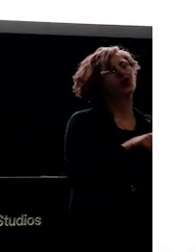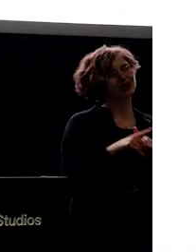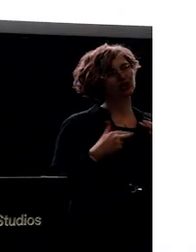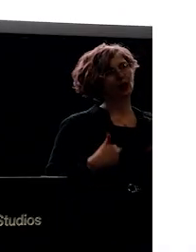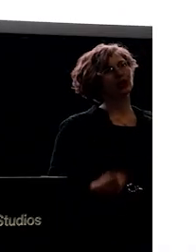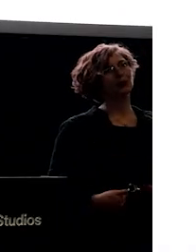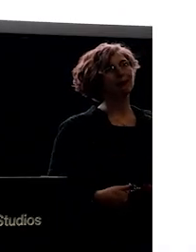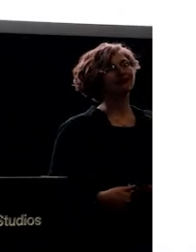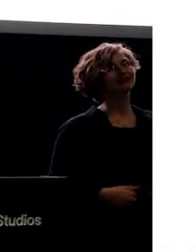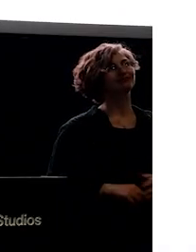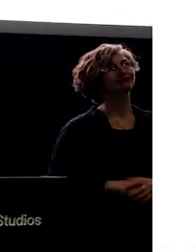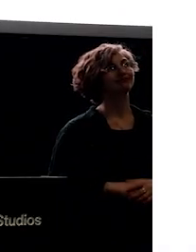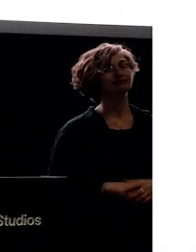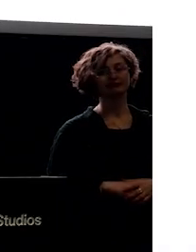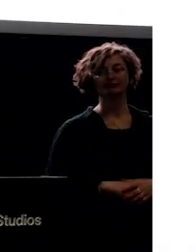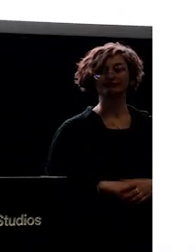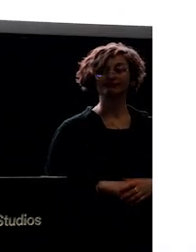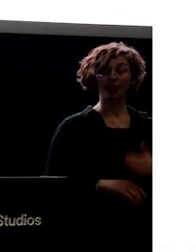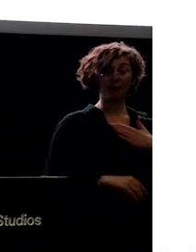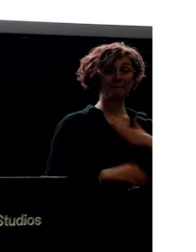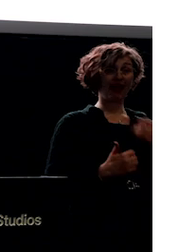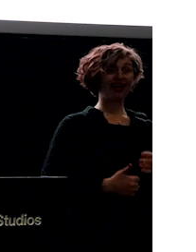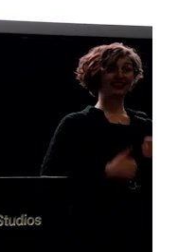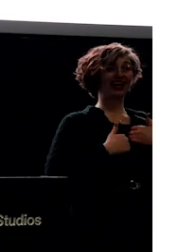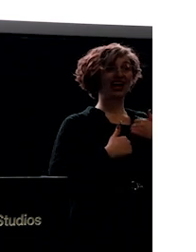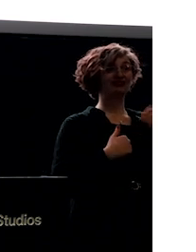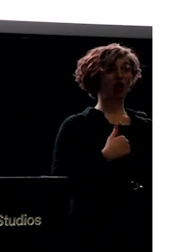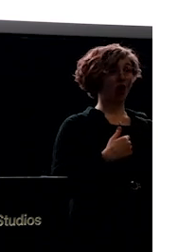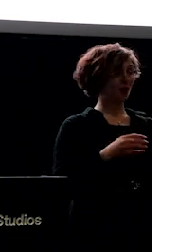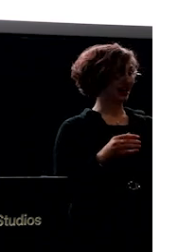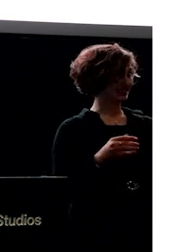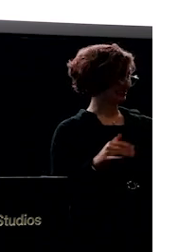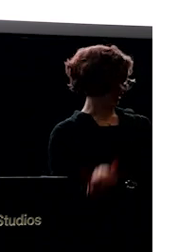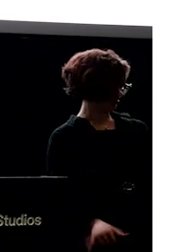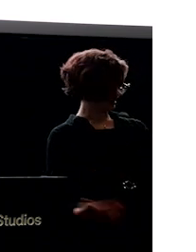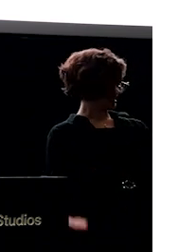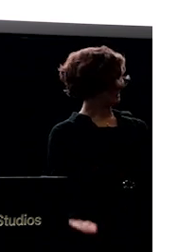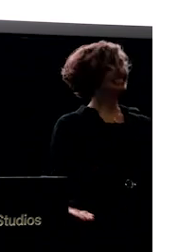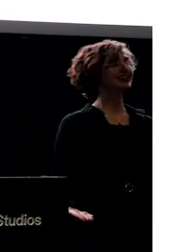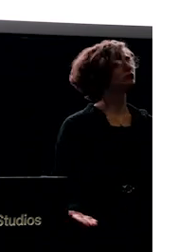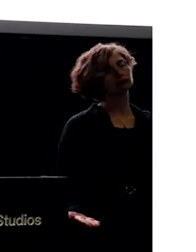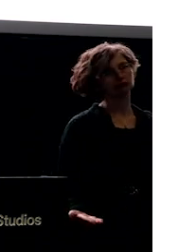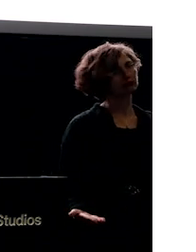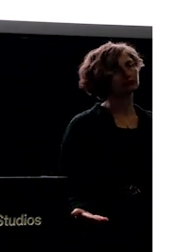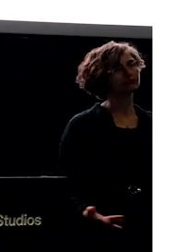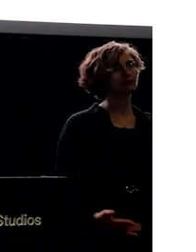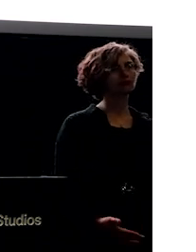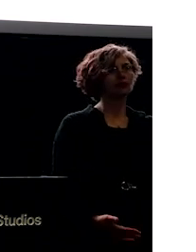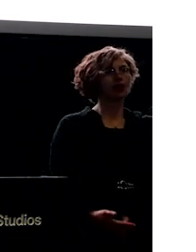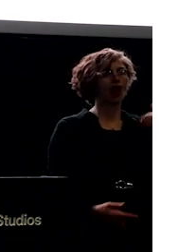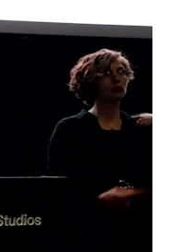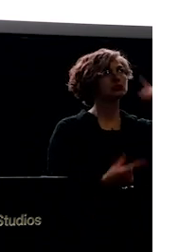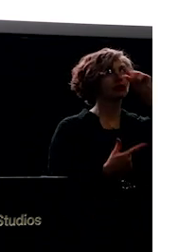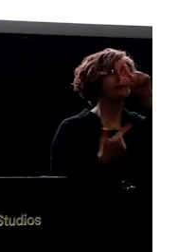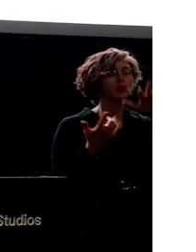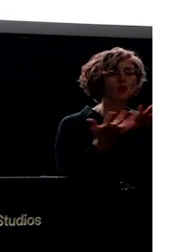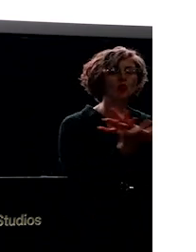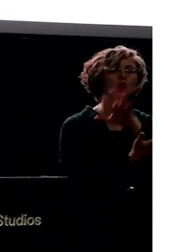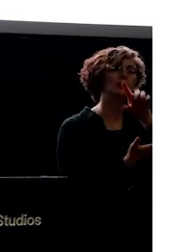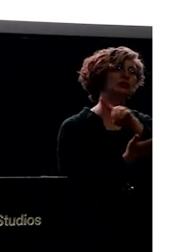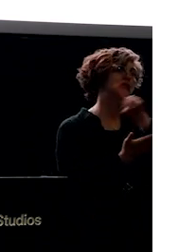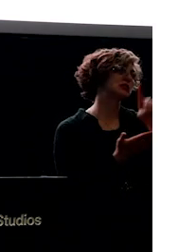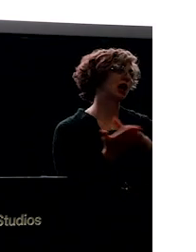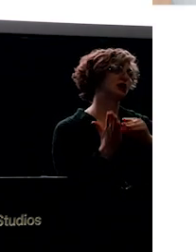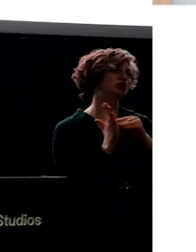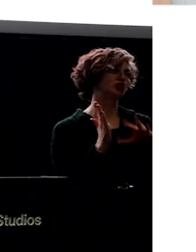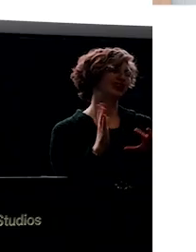It wasn't always this way. There was always a time, like I mentioned, that I was a very confused design student, and it showed in my work. Before I jump